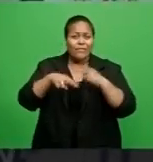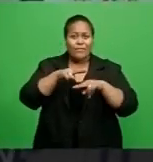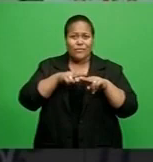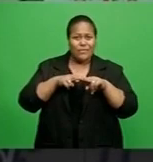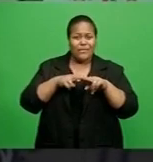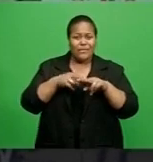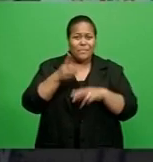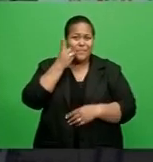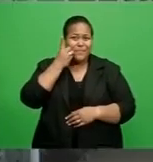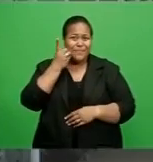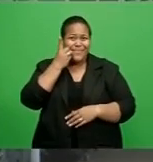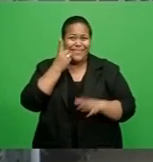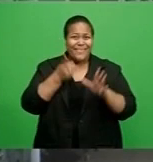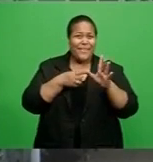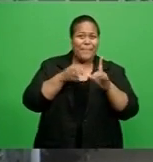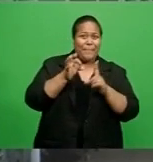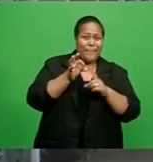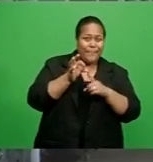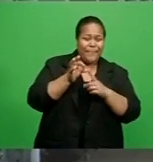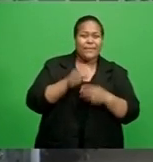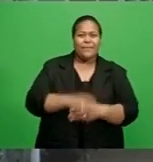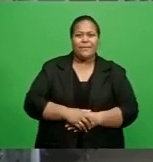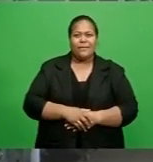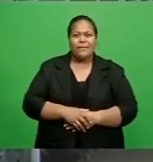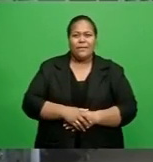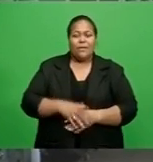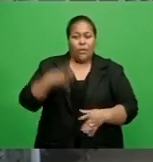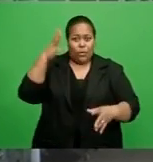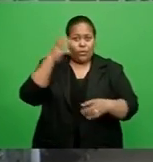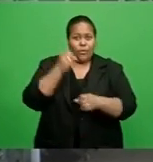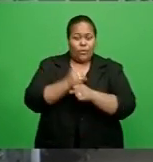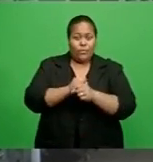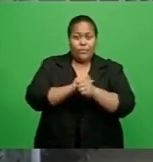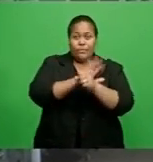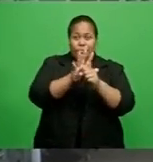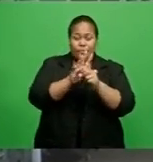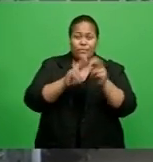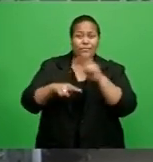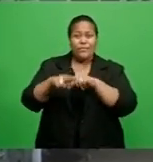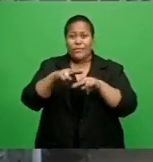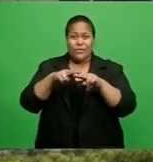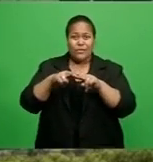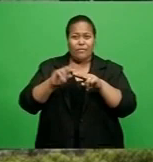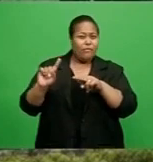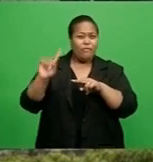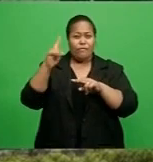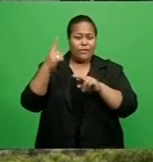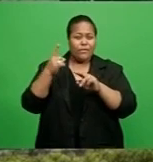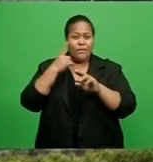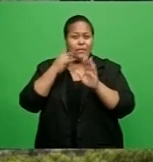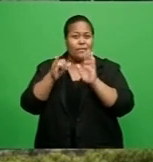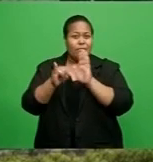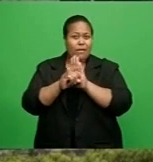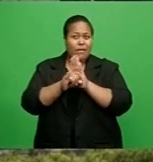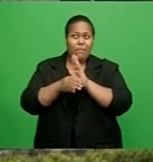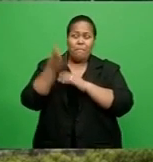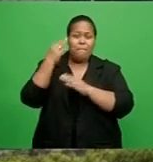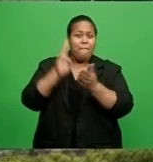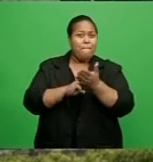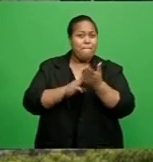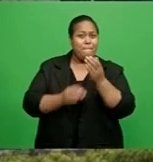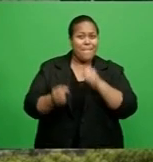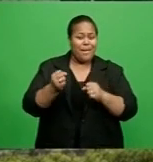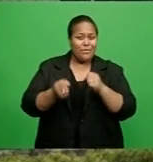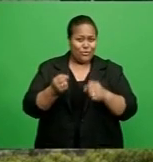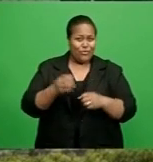This new border quarantine case brings the total number of COVID cases for Fiji since the first case was reported in March to